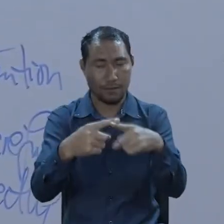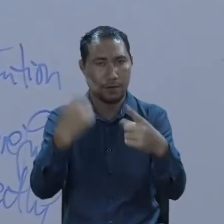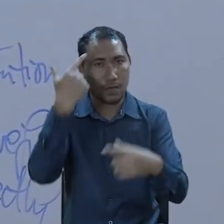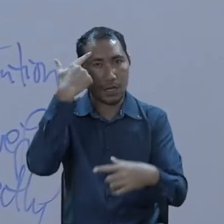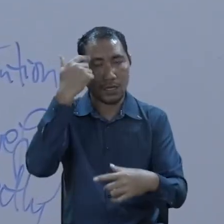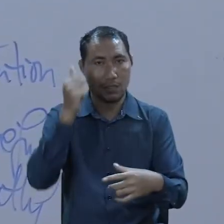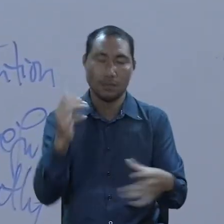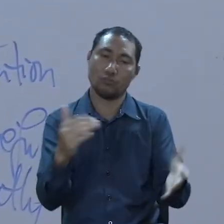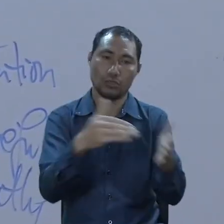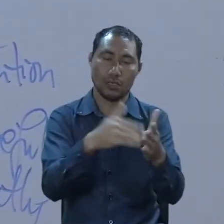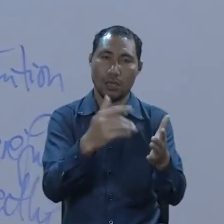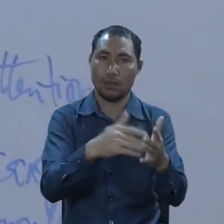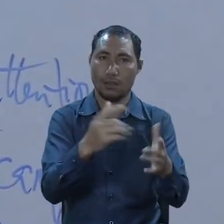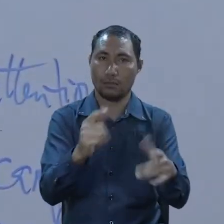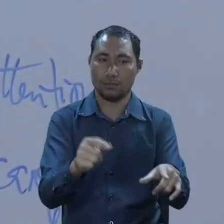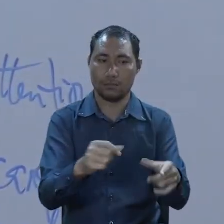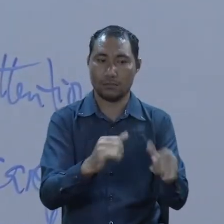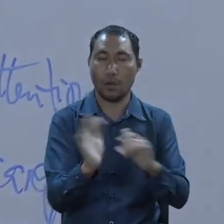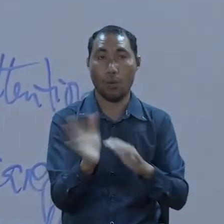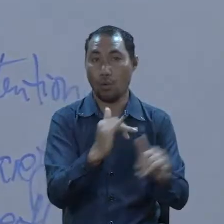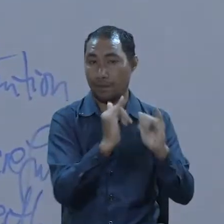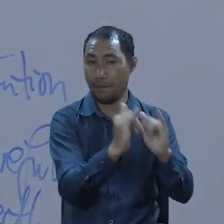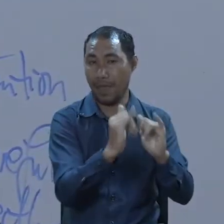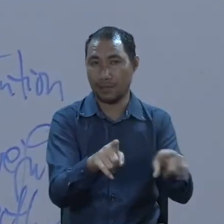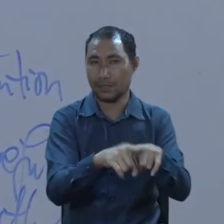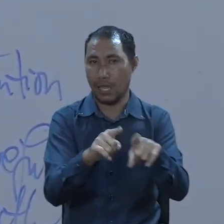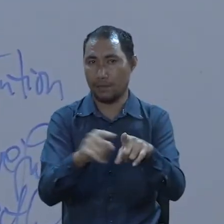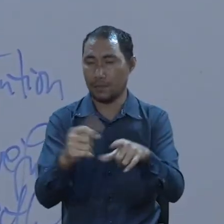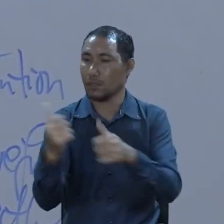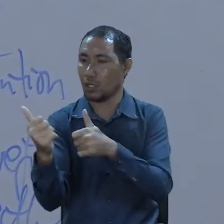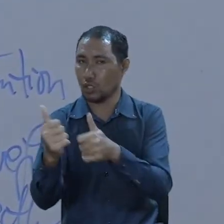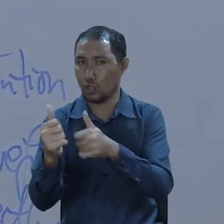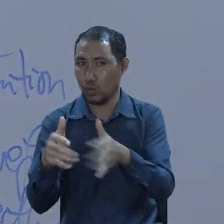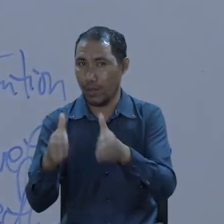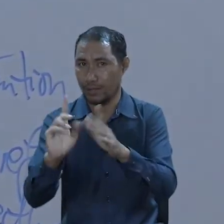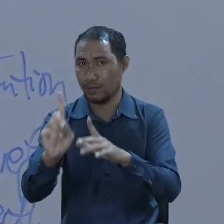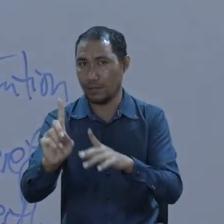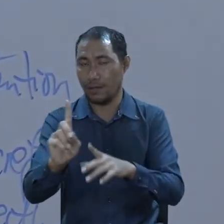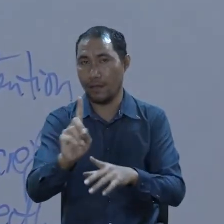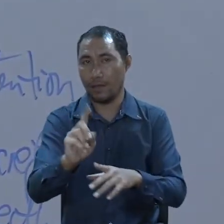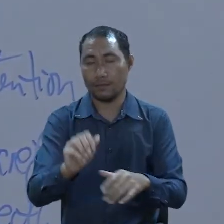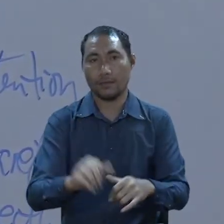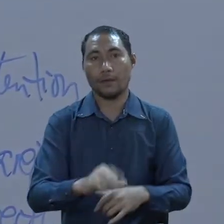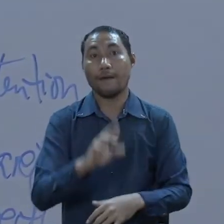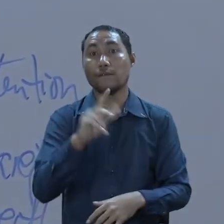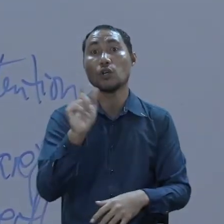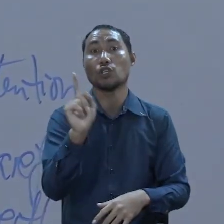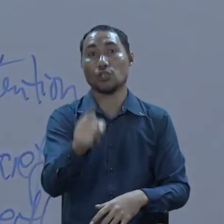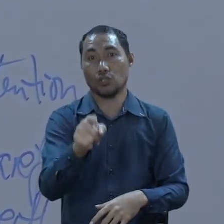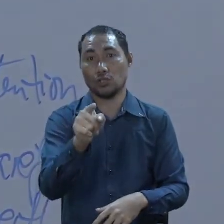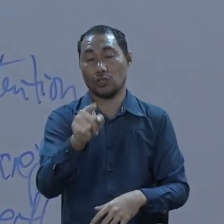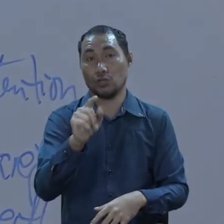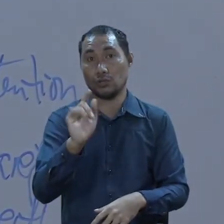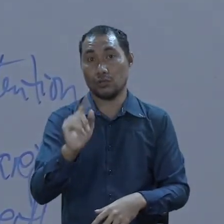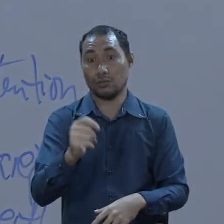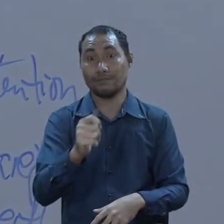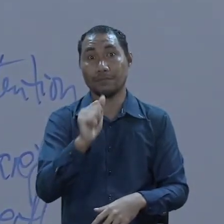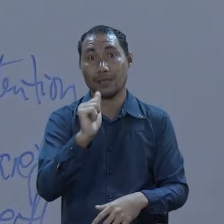hear or listen properly, and the good ways in order for you to be a good